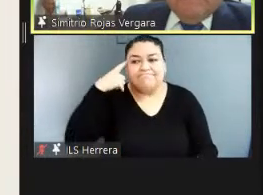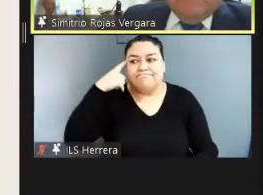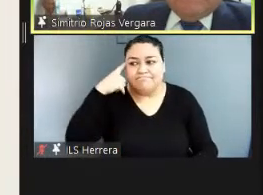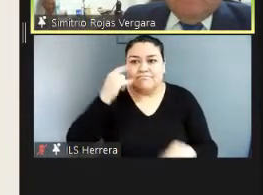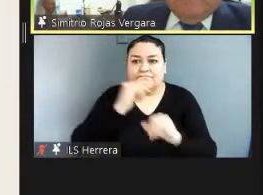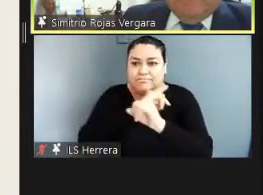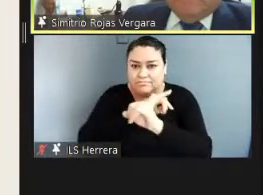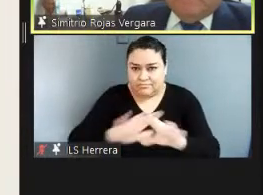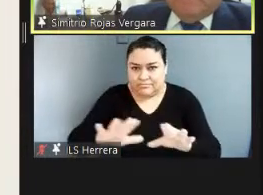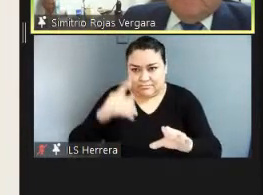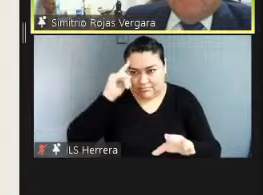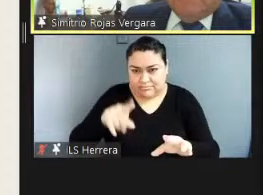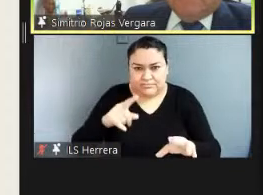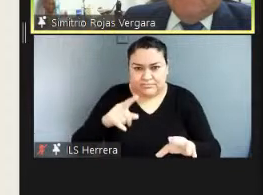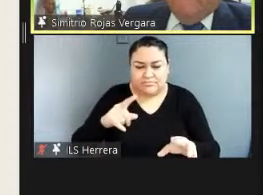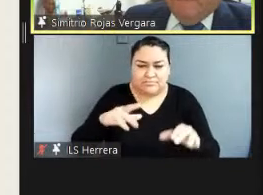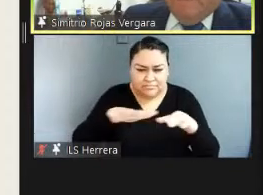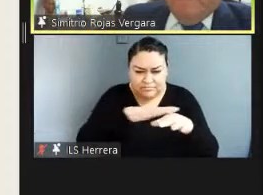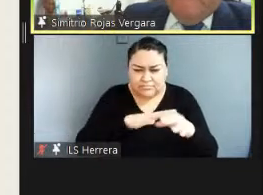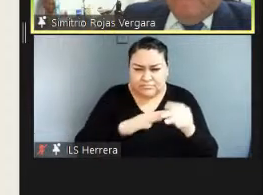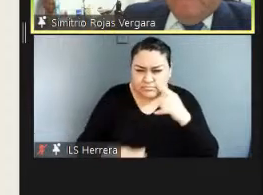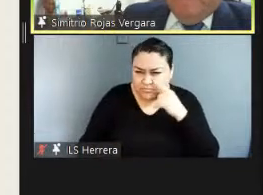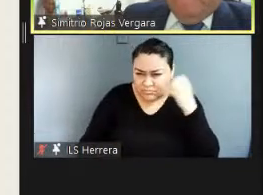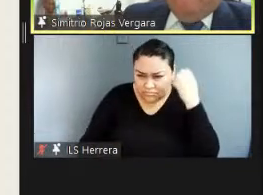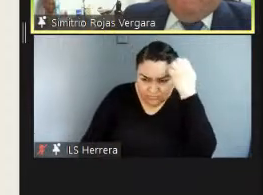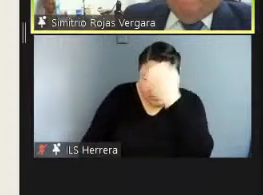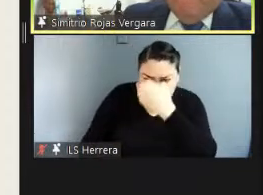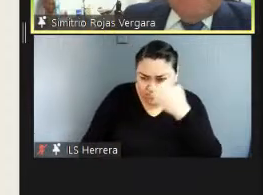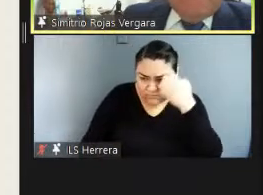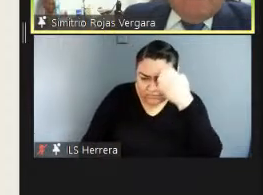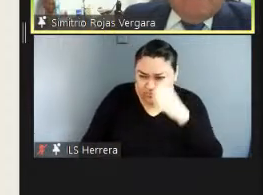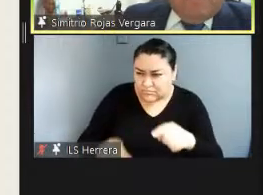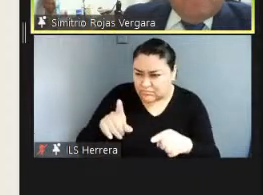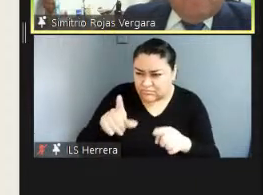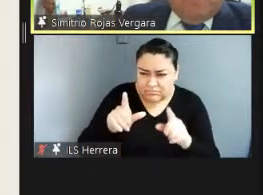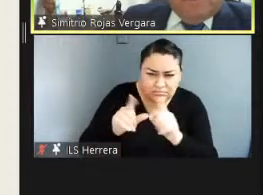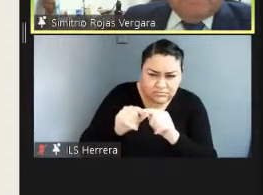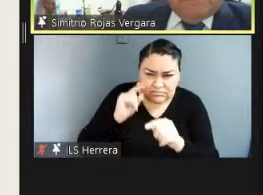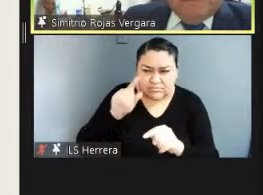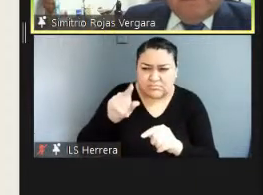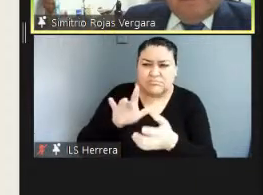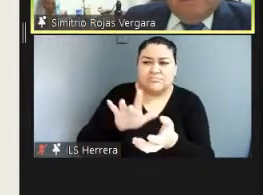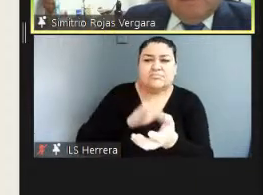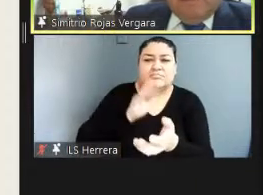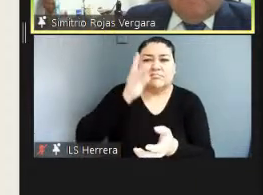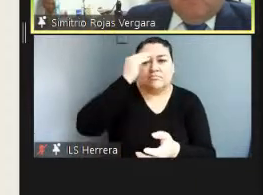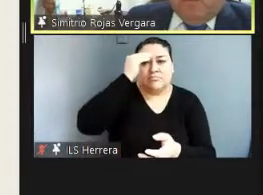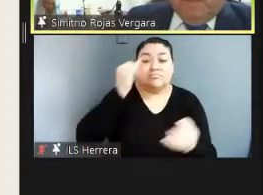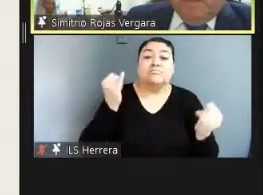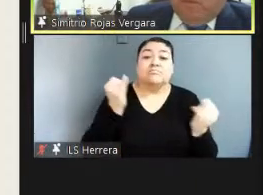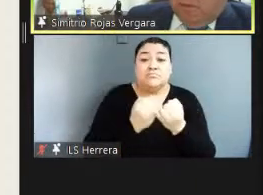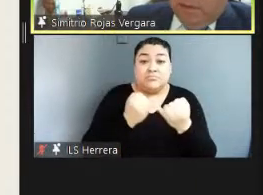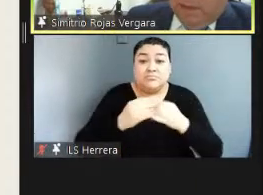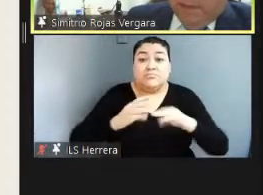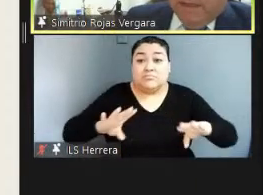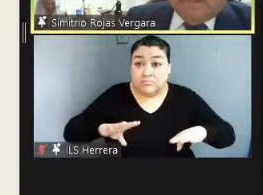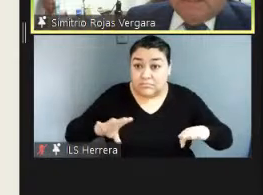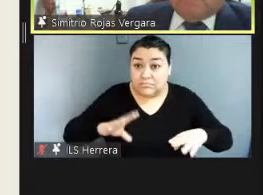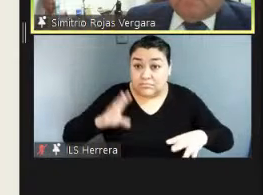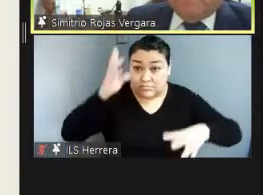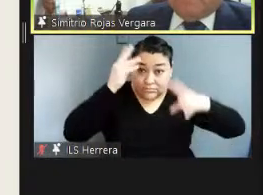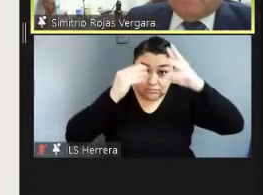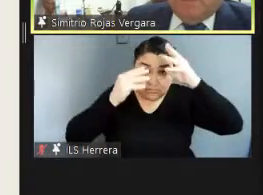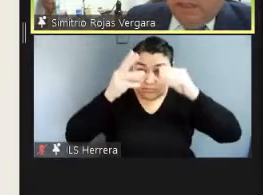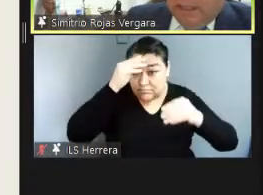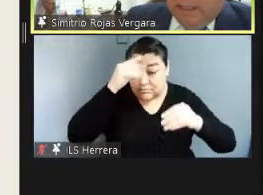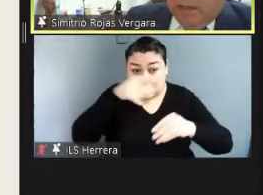and they need to know how to search and manage data and information. They need to be able to analyze and